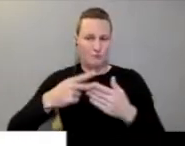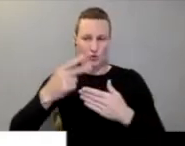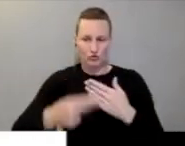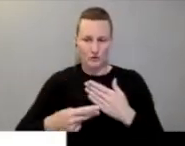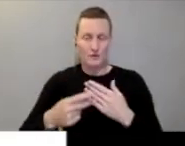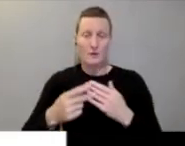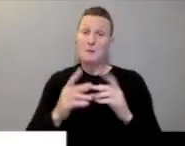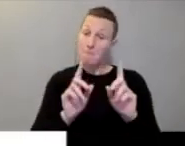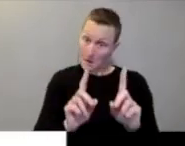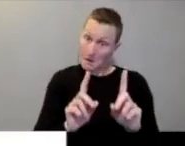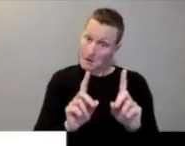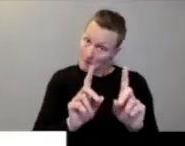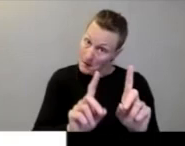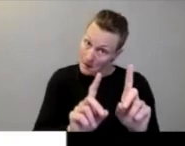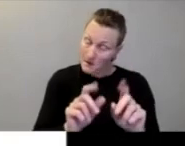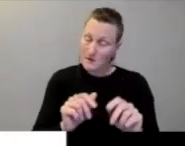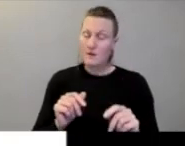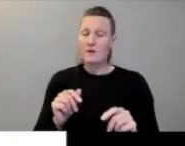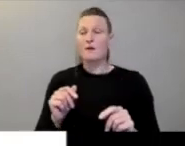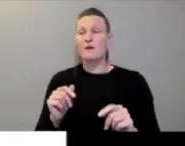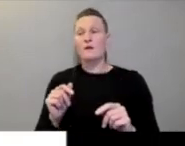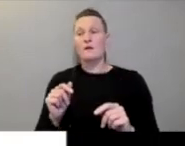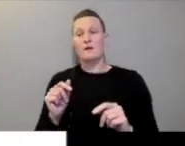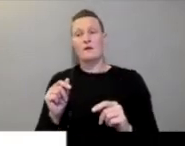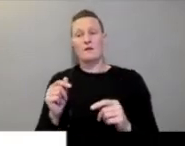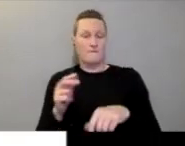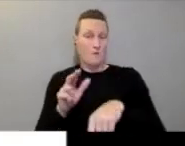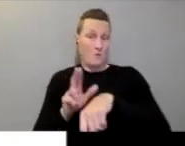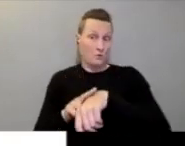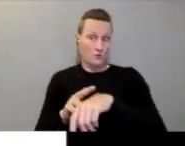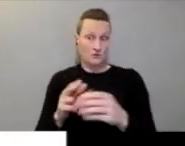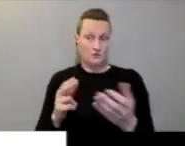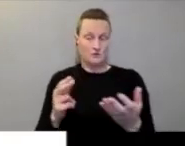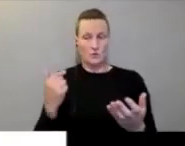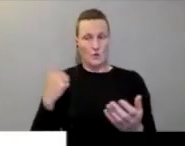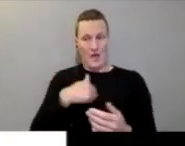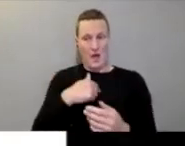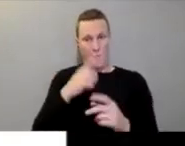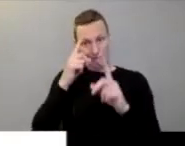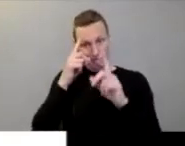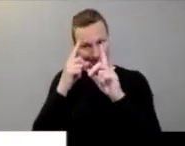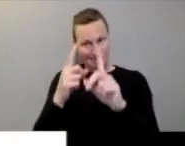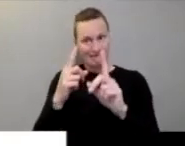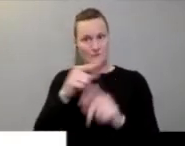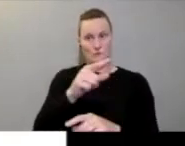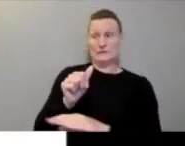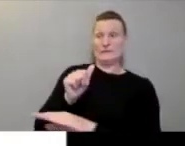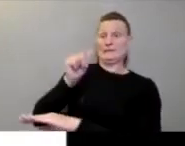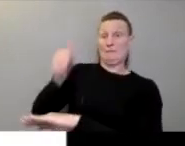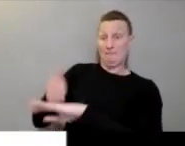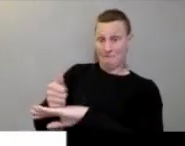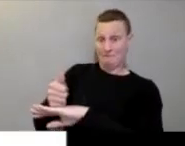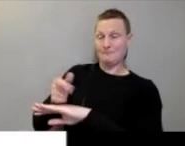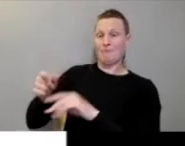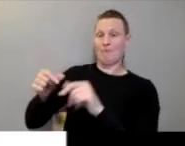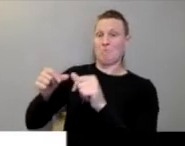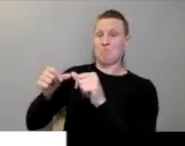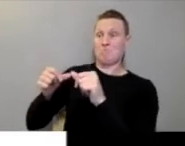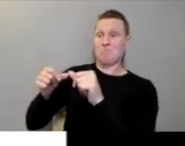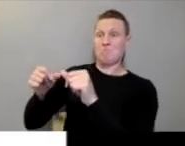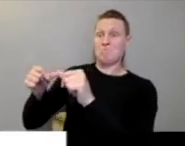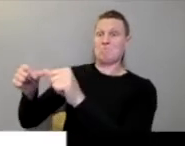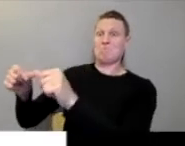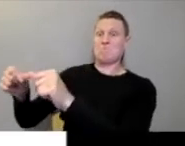appetite for works to stay up a little beyond the end of 2021, should they